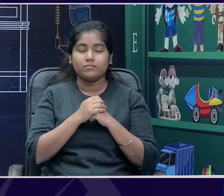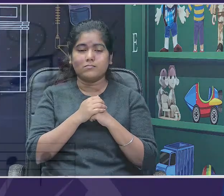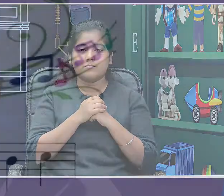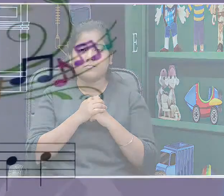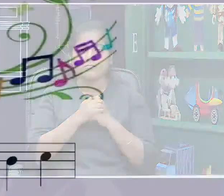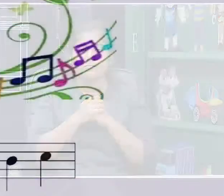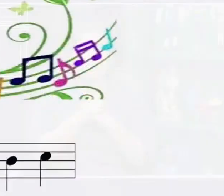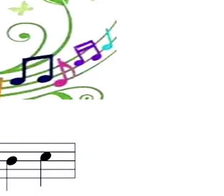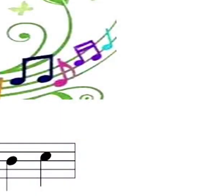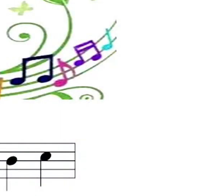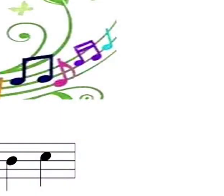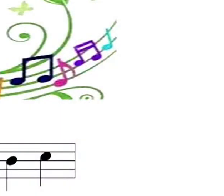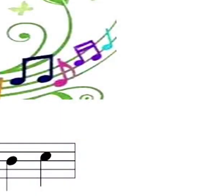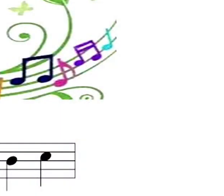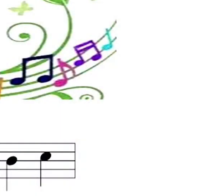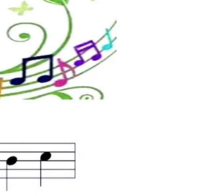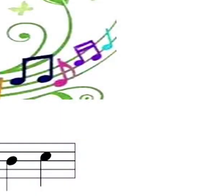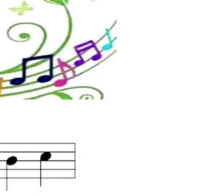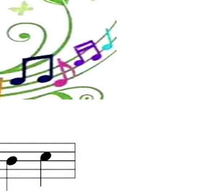ma